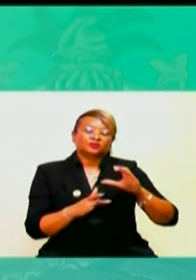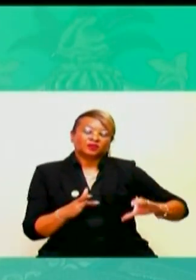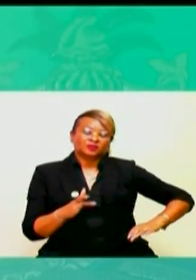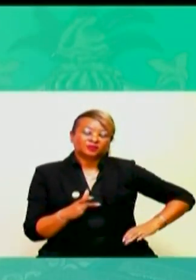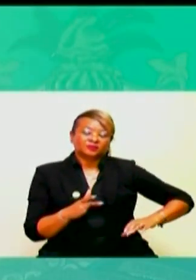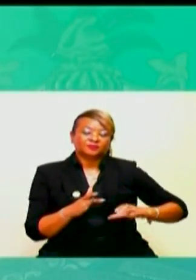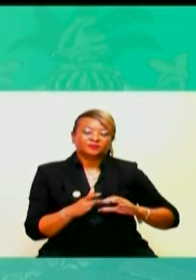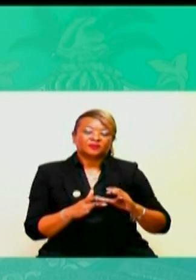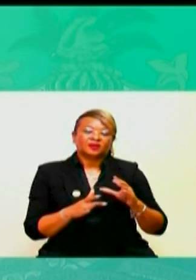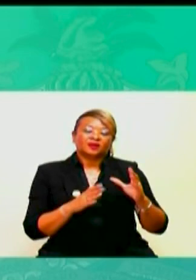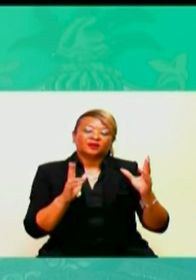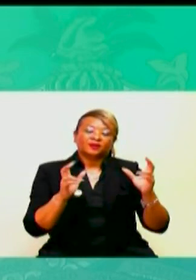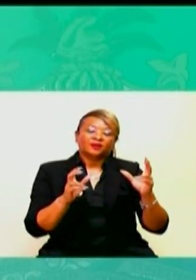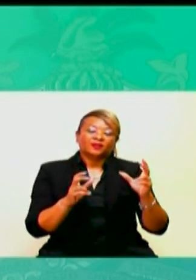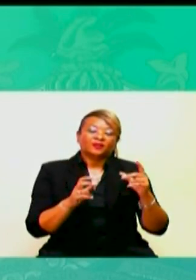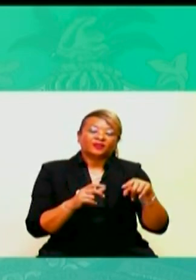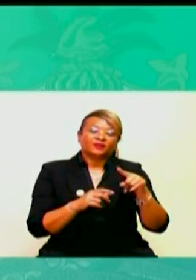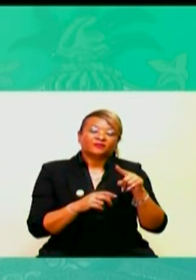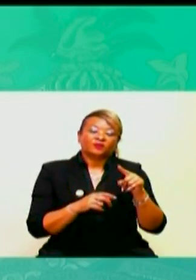Therefore,